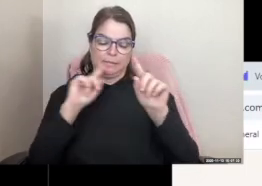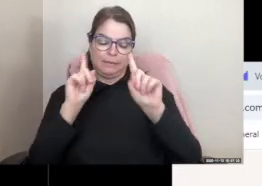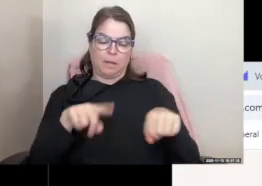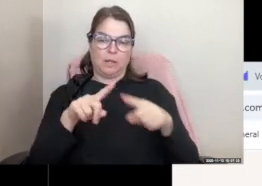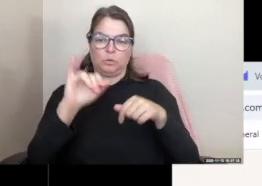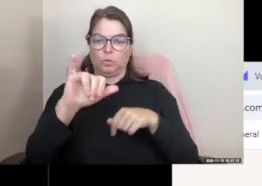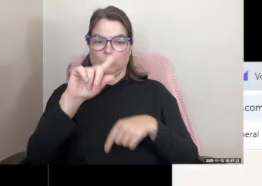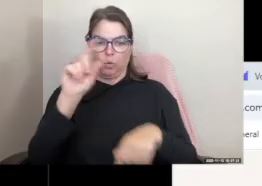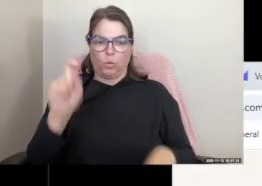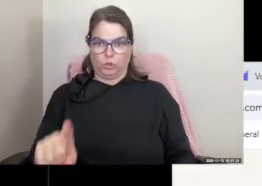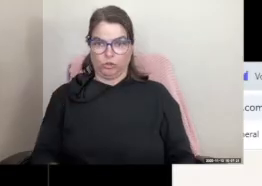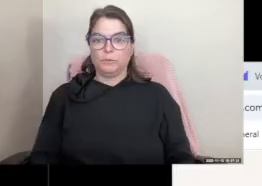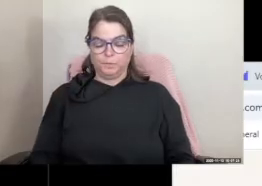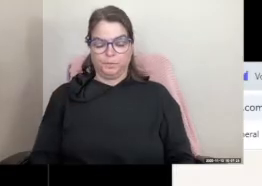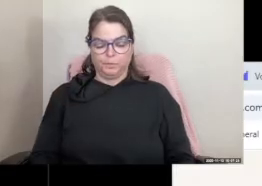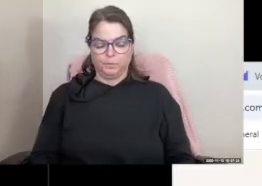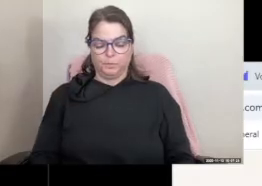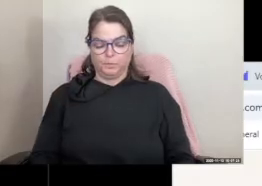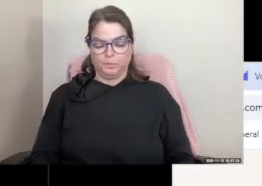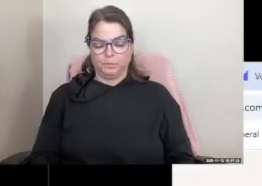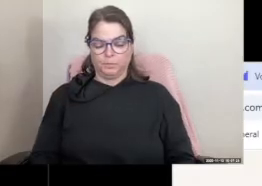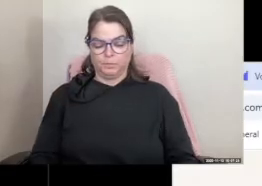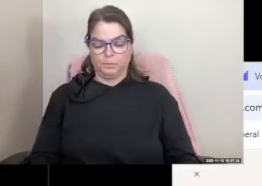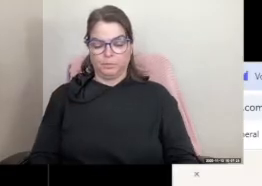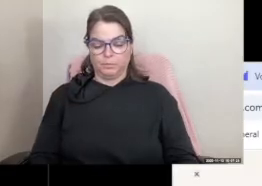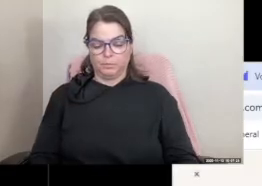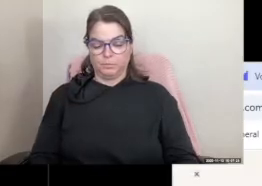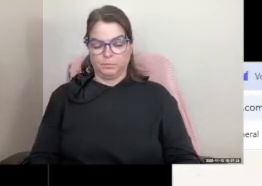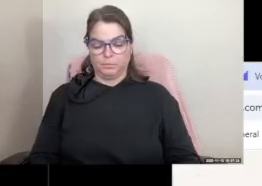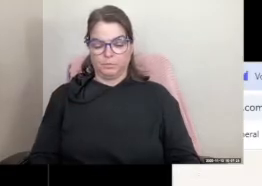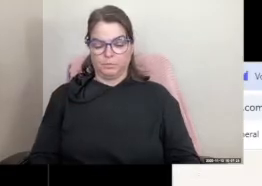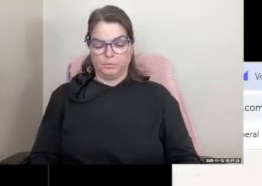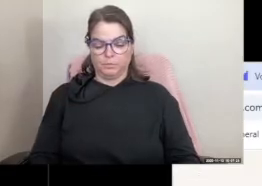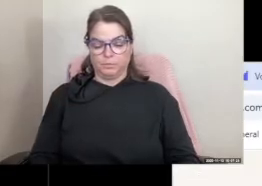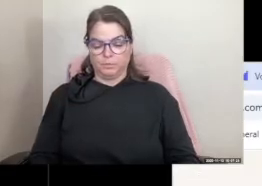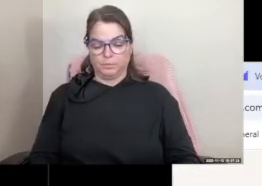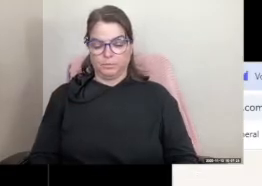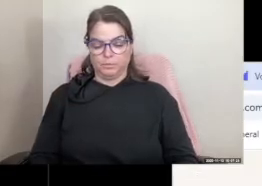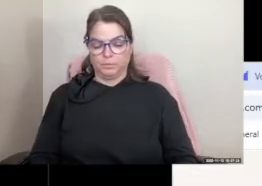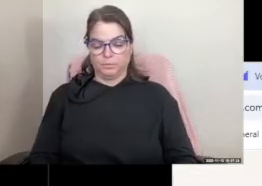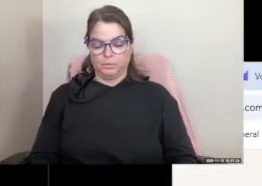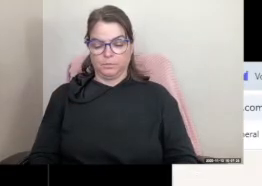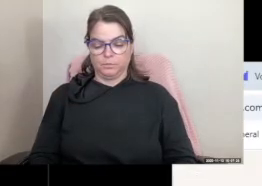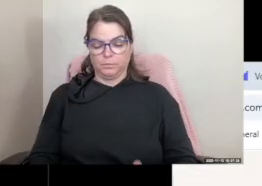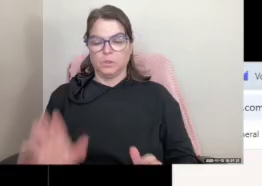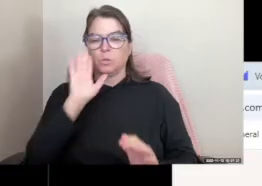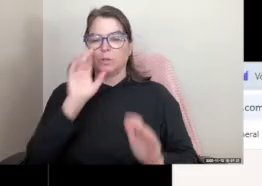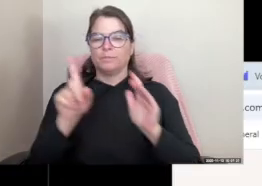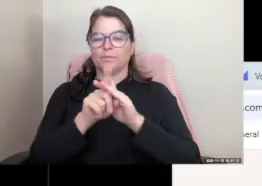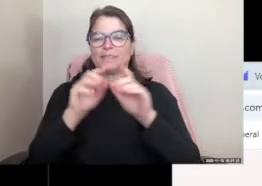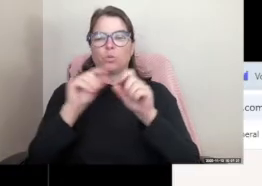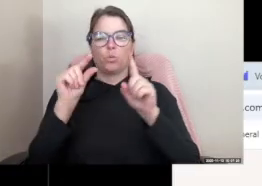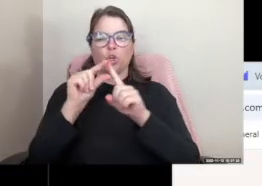want to provide. I don't know. Okay, so now we're going to ask you to enter